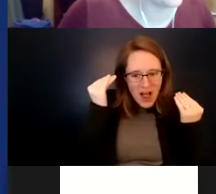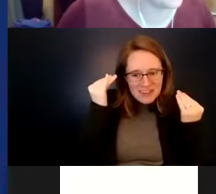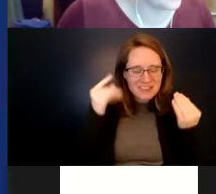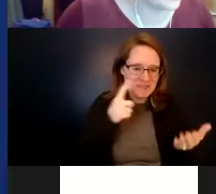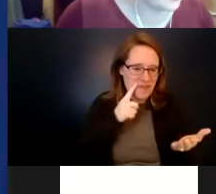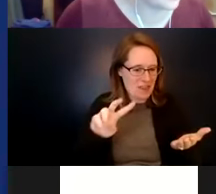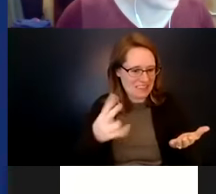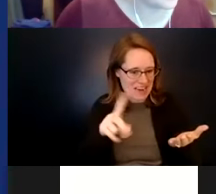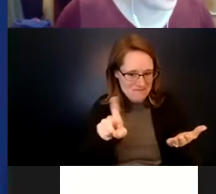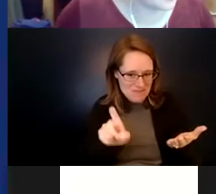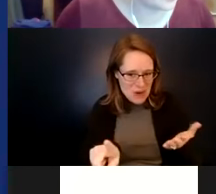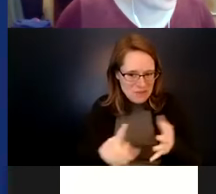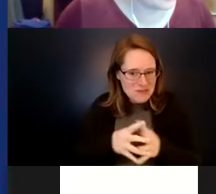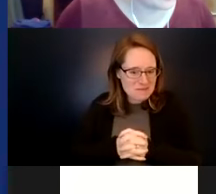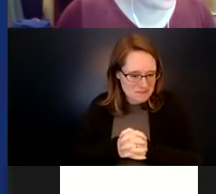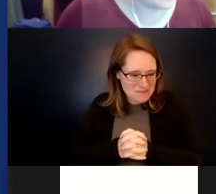prompt.